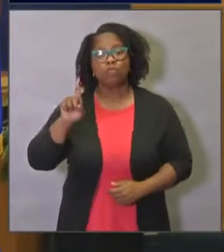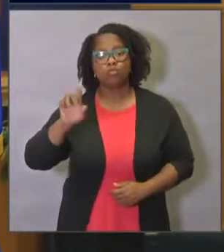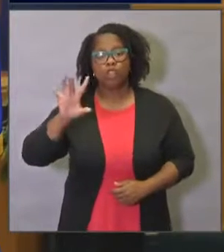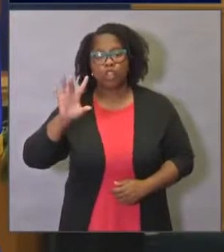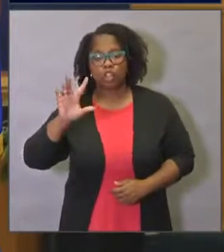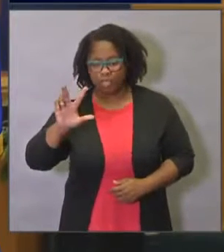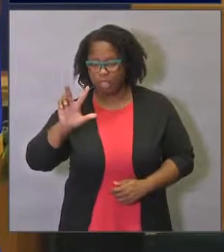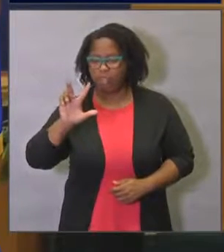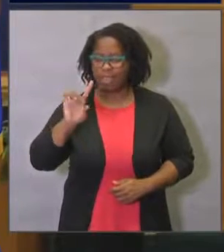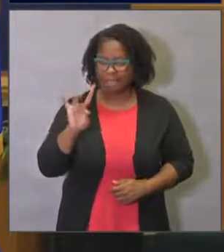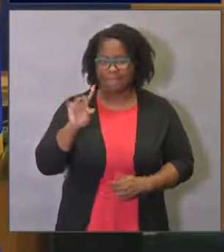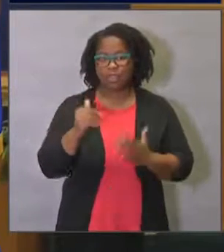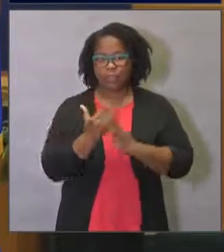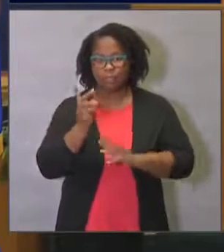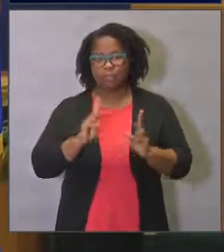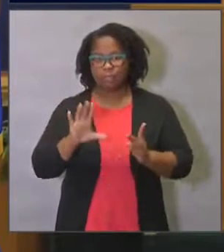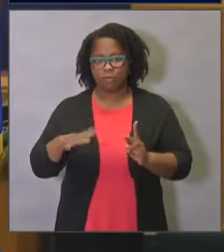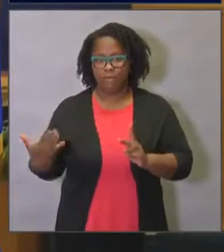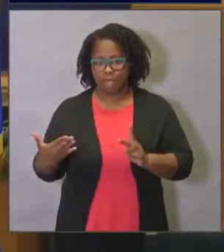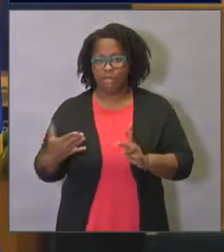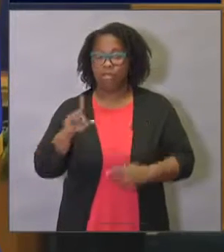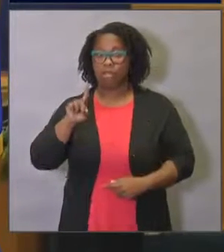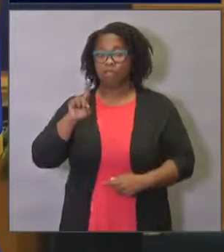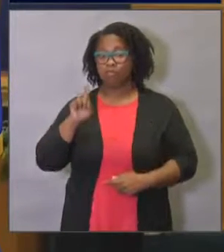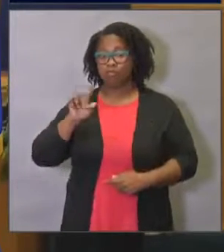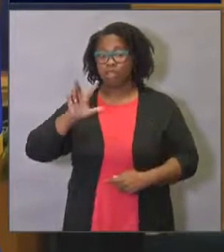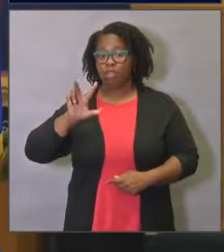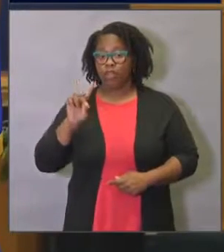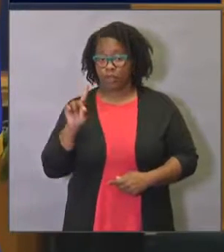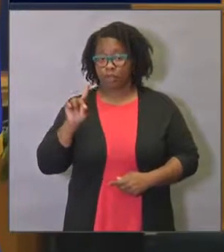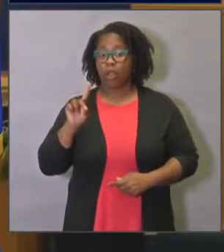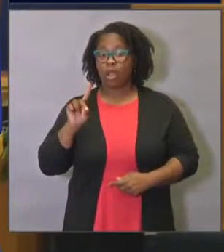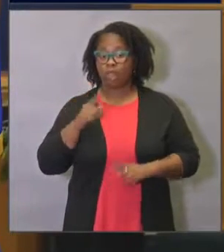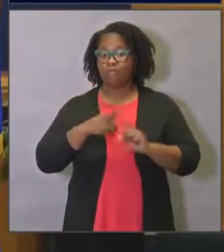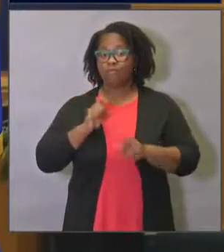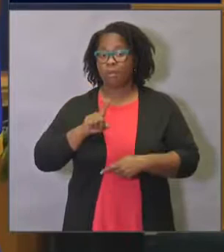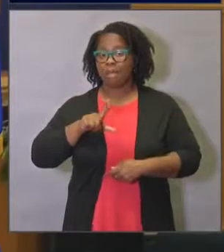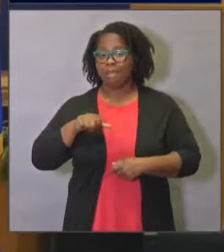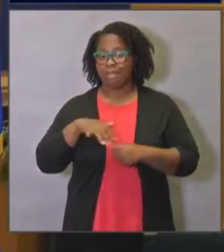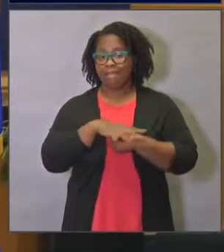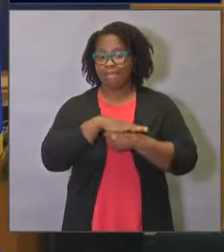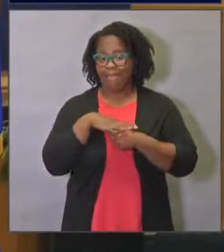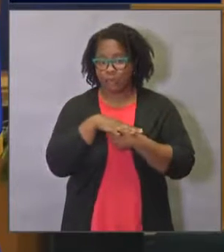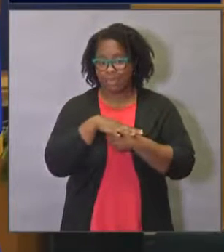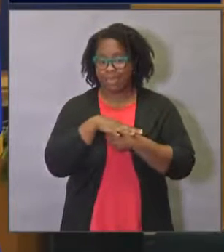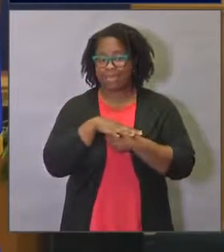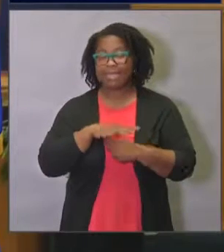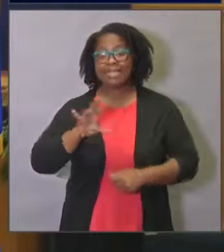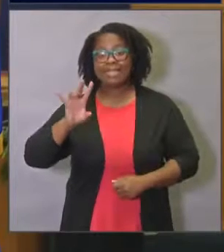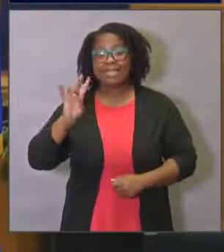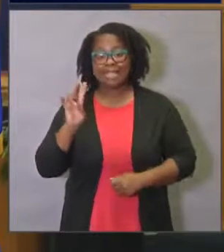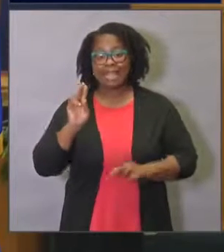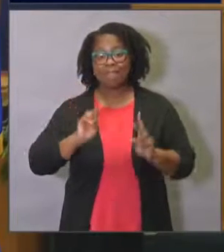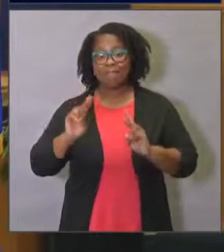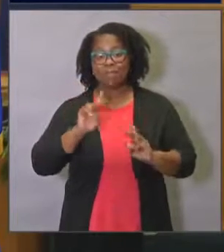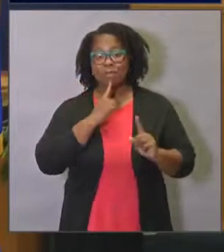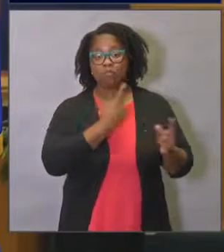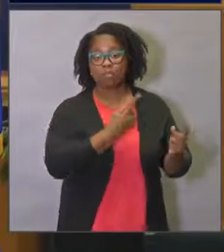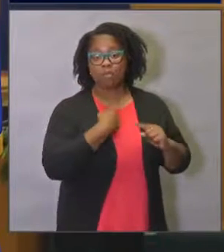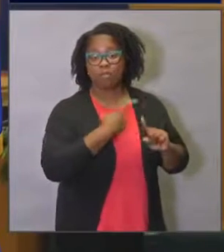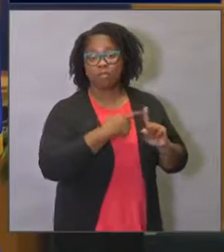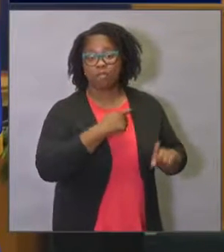deaths, 131, as I reported earlier, from LA County. 7 are reported by Long